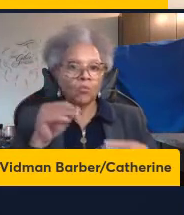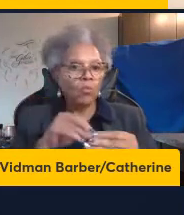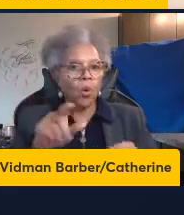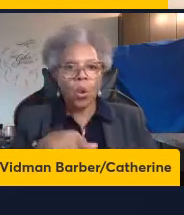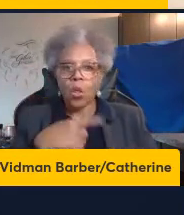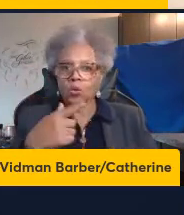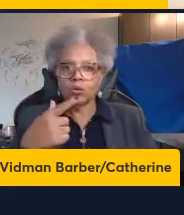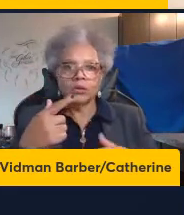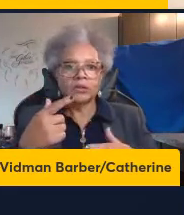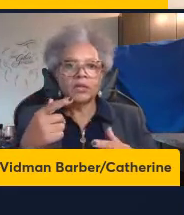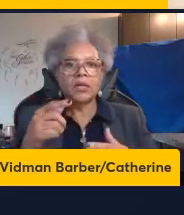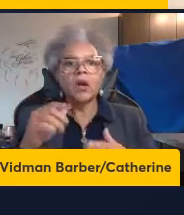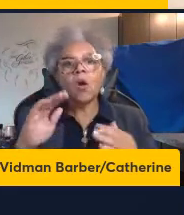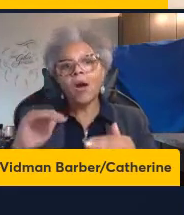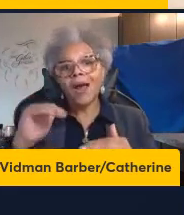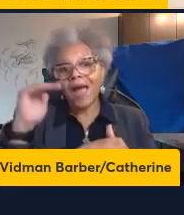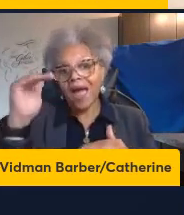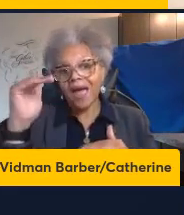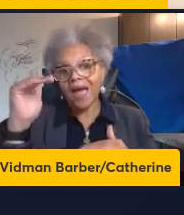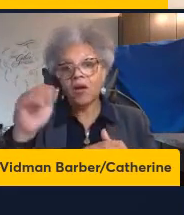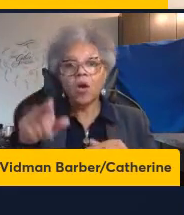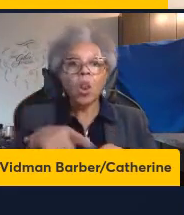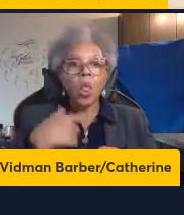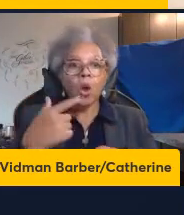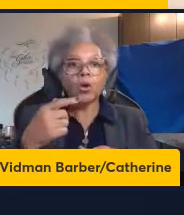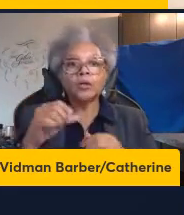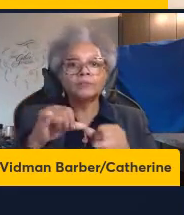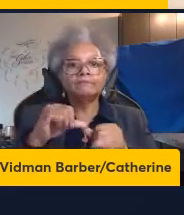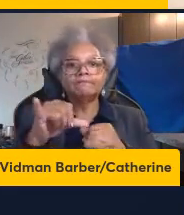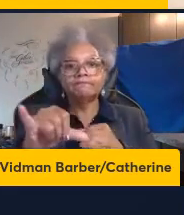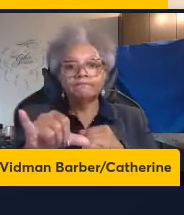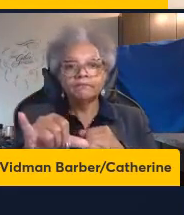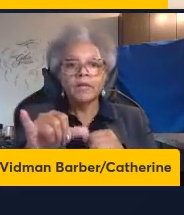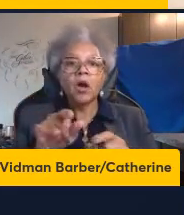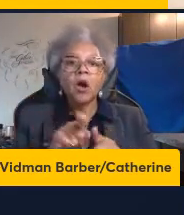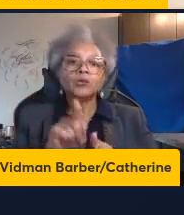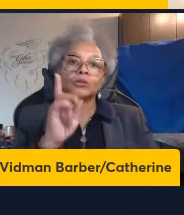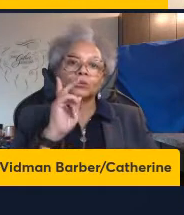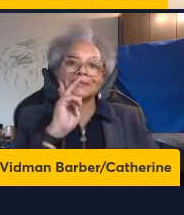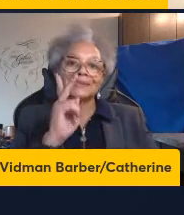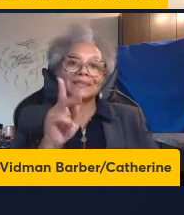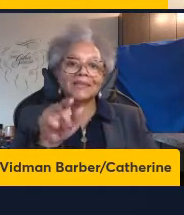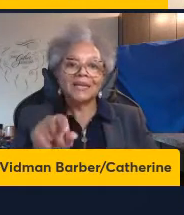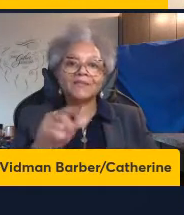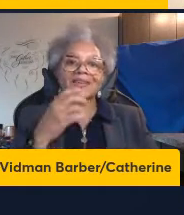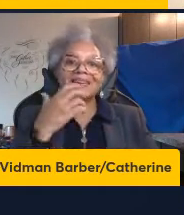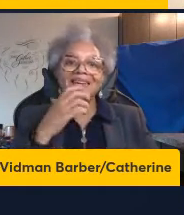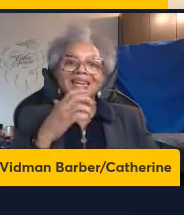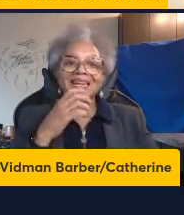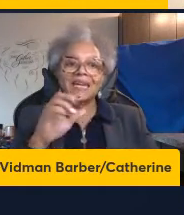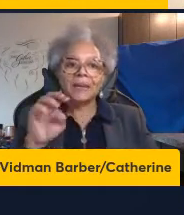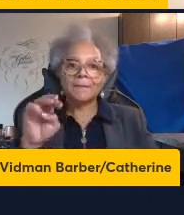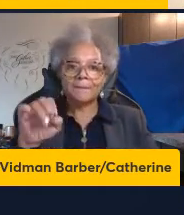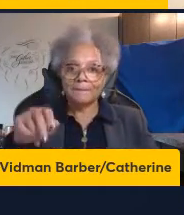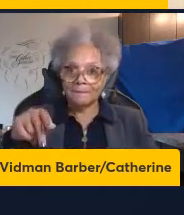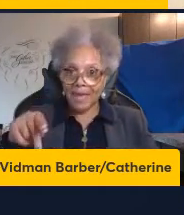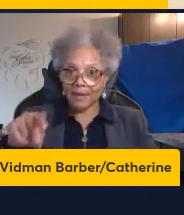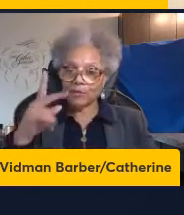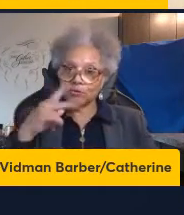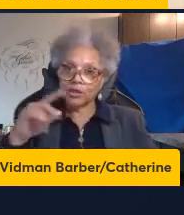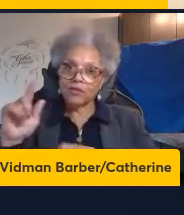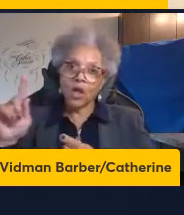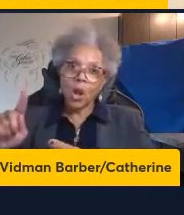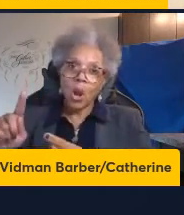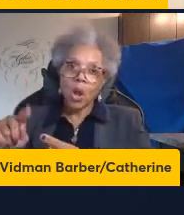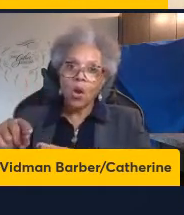doses or higher doses or longer durations. And that's also seen right here in this heat map, where again, when you have this lower pulse,